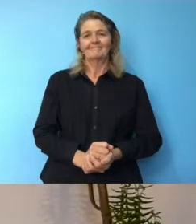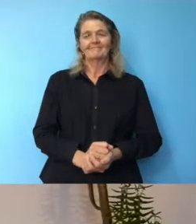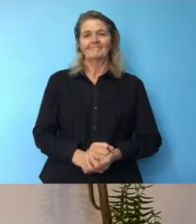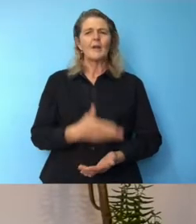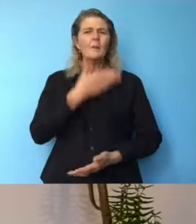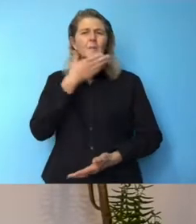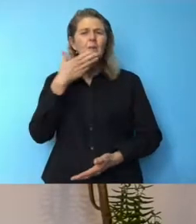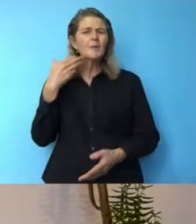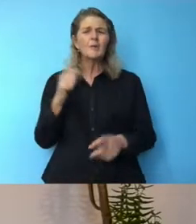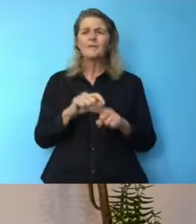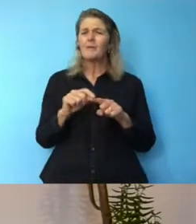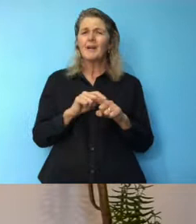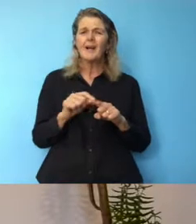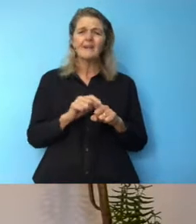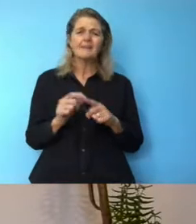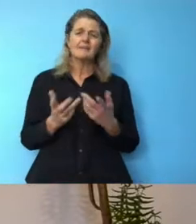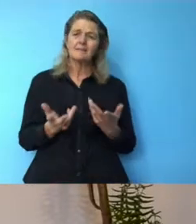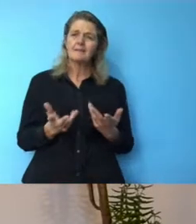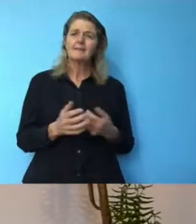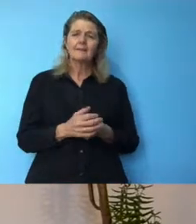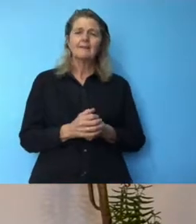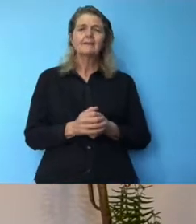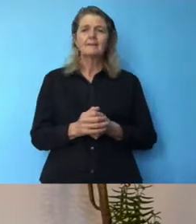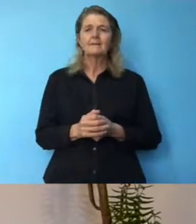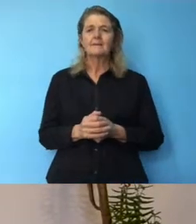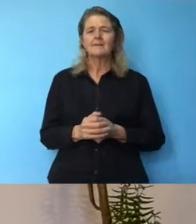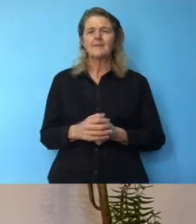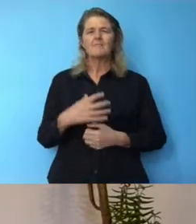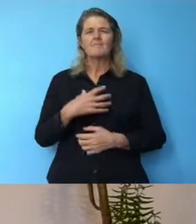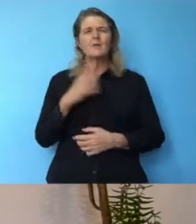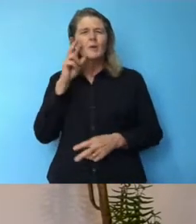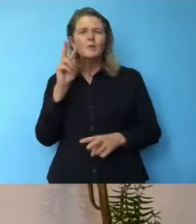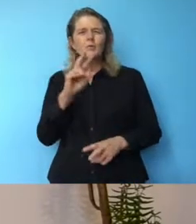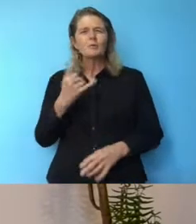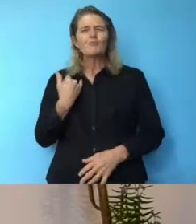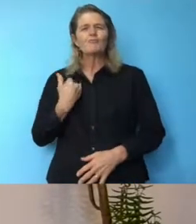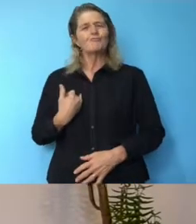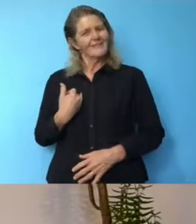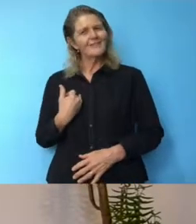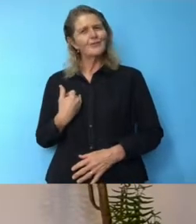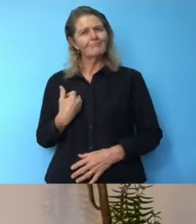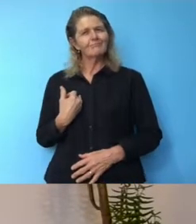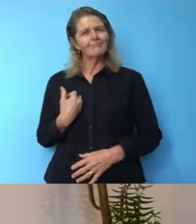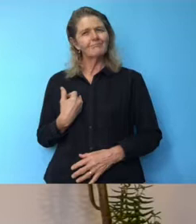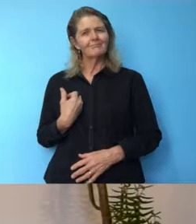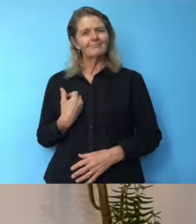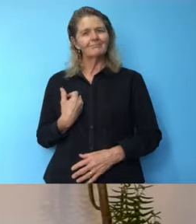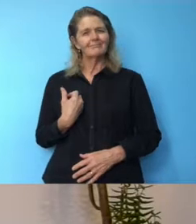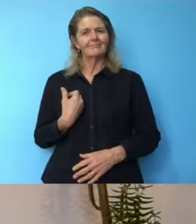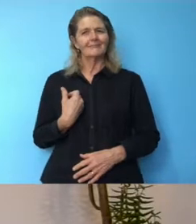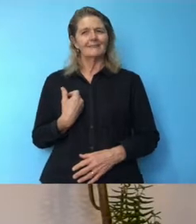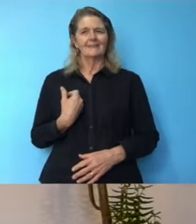They're really beautiful colours. They're a lot, I don't know, they've just got more richness than, you know, some of the